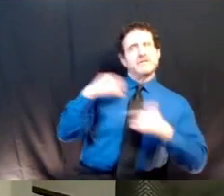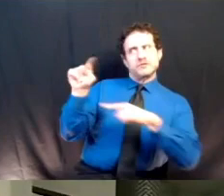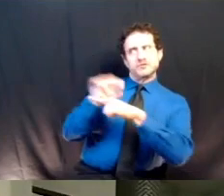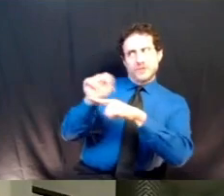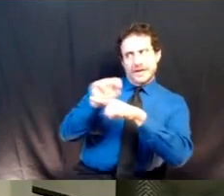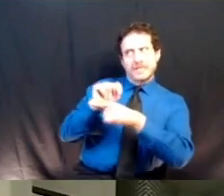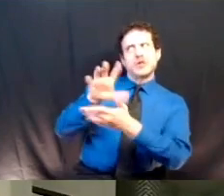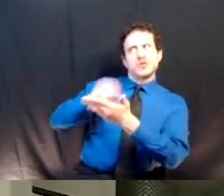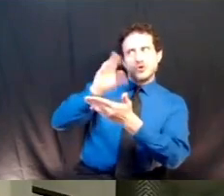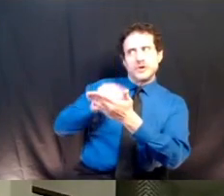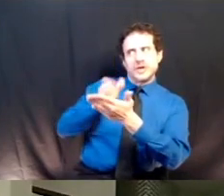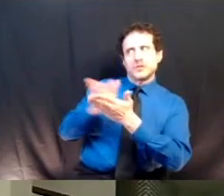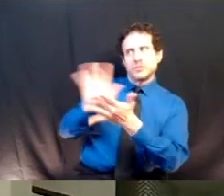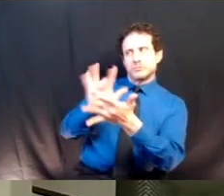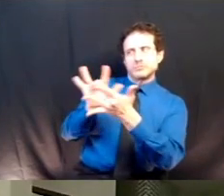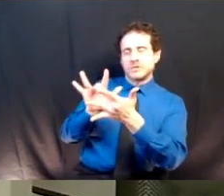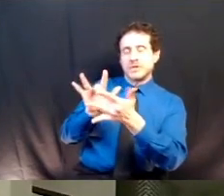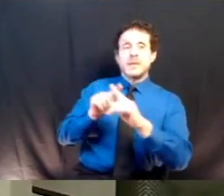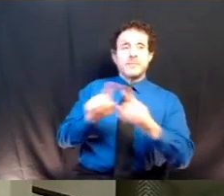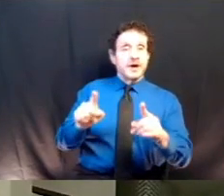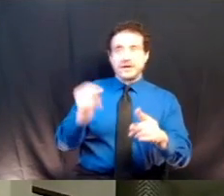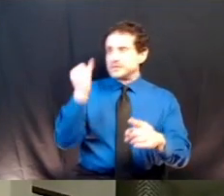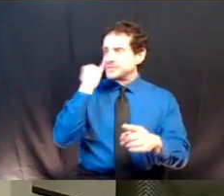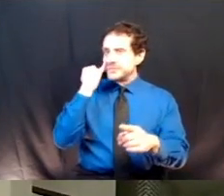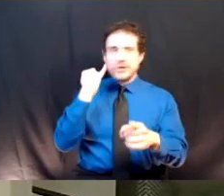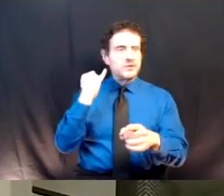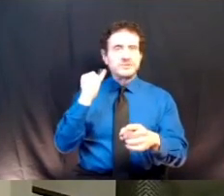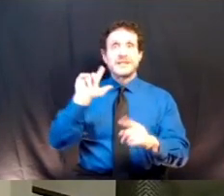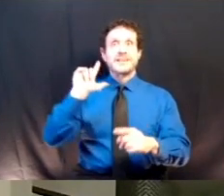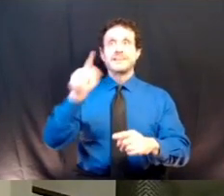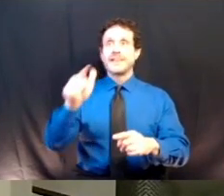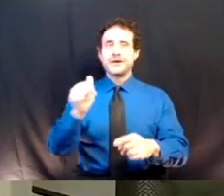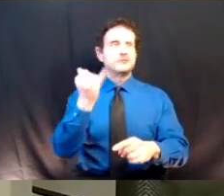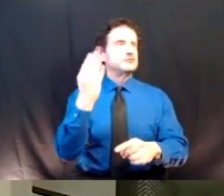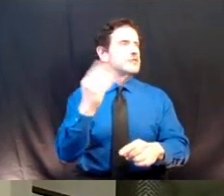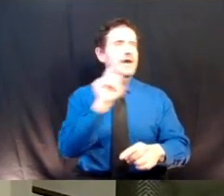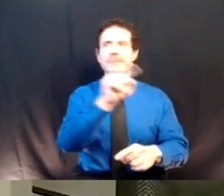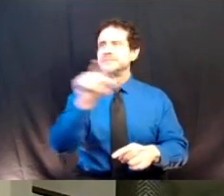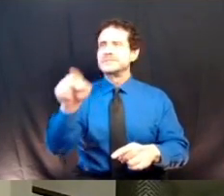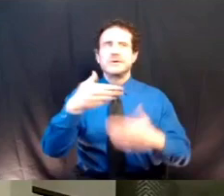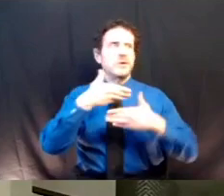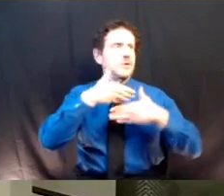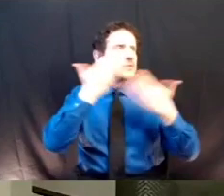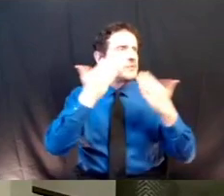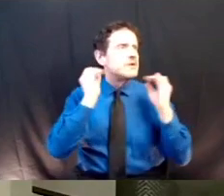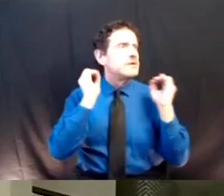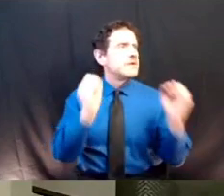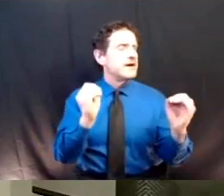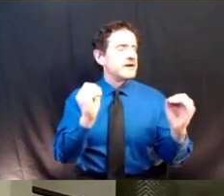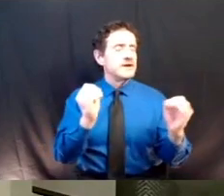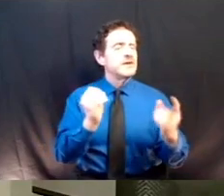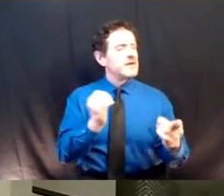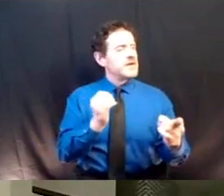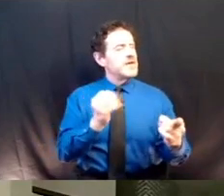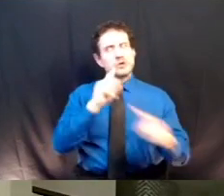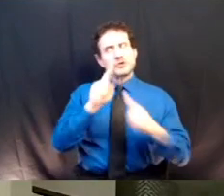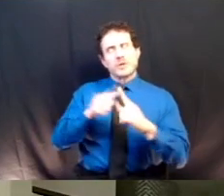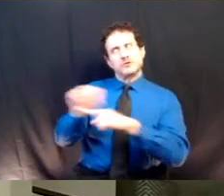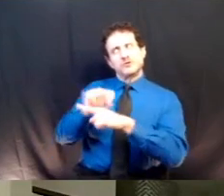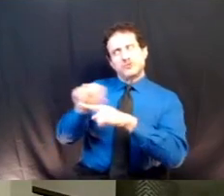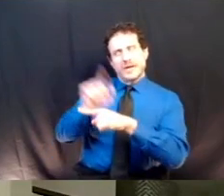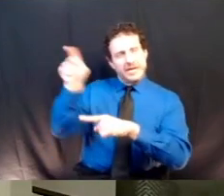but what if there are no jobs to go to? What kind of jobs specifically might you be talking about for that